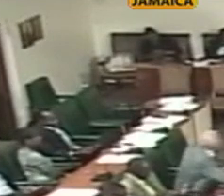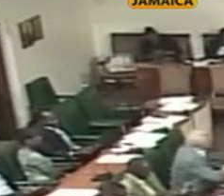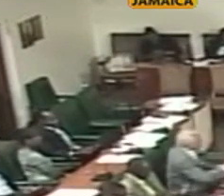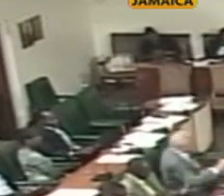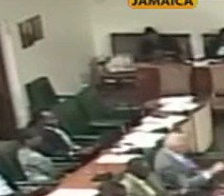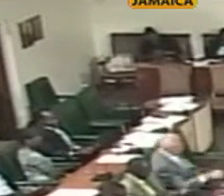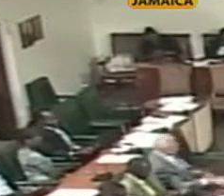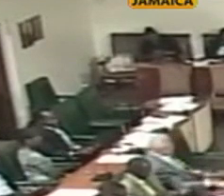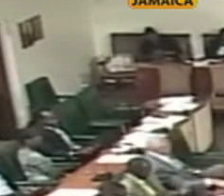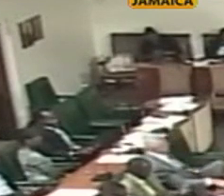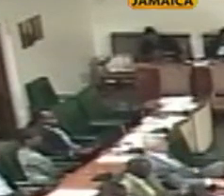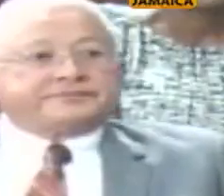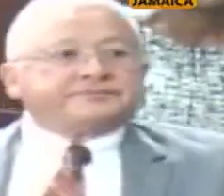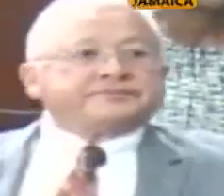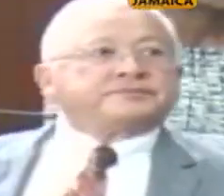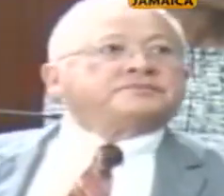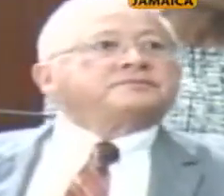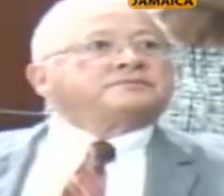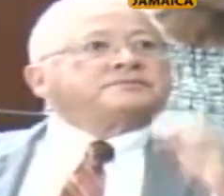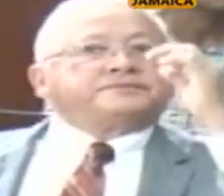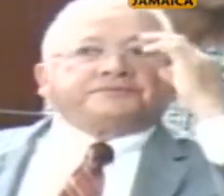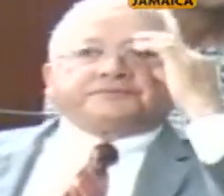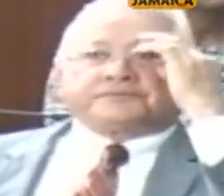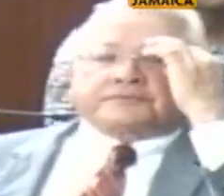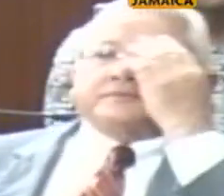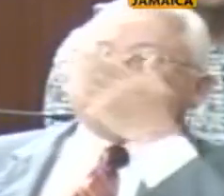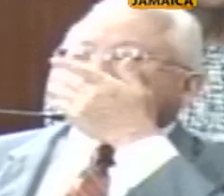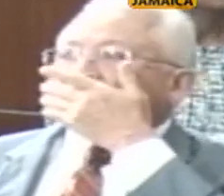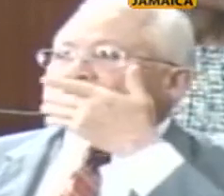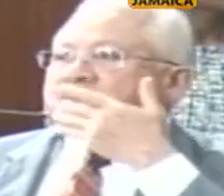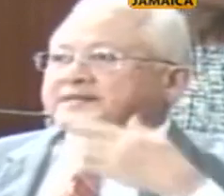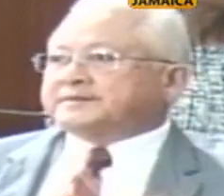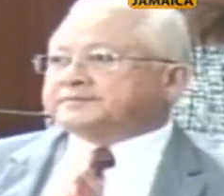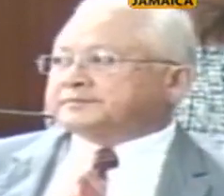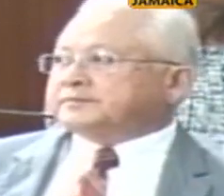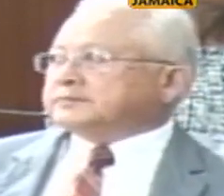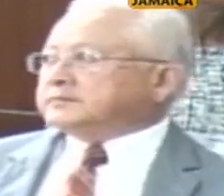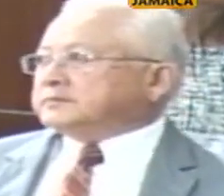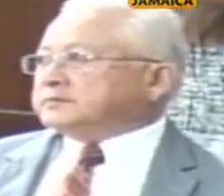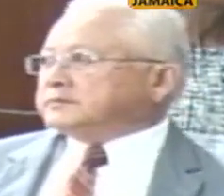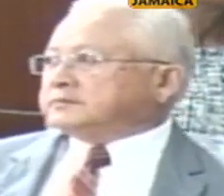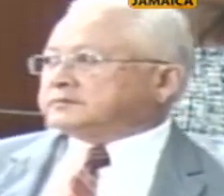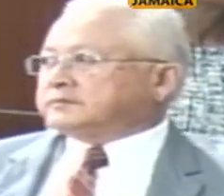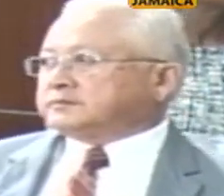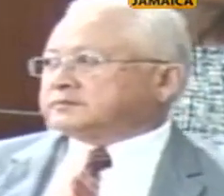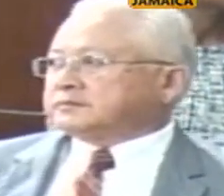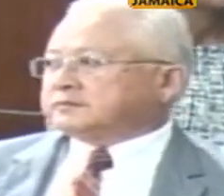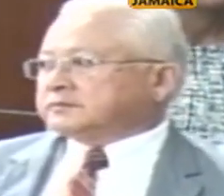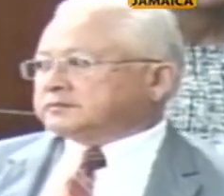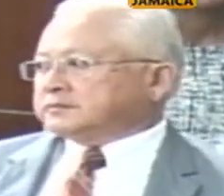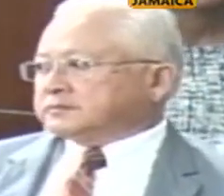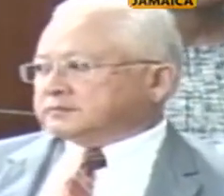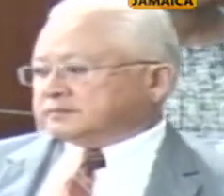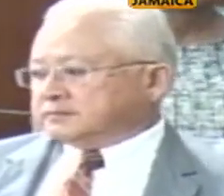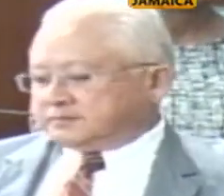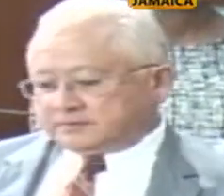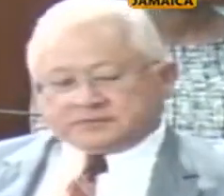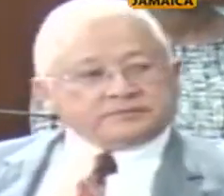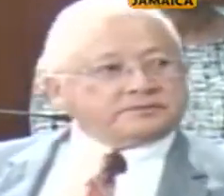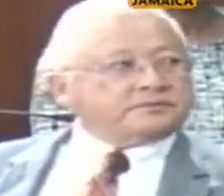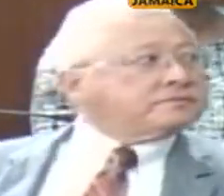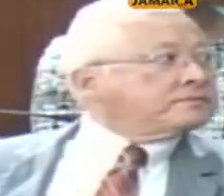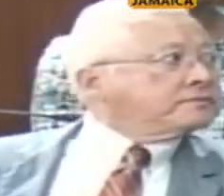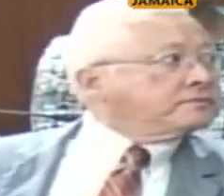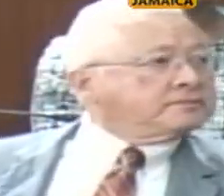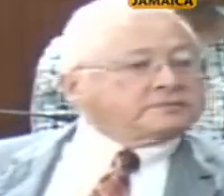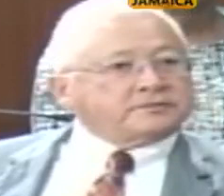I am an observer of this Parliament. I observed a lot of things.